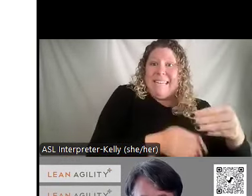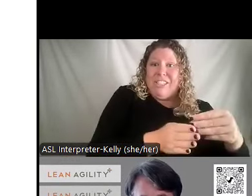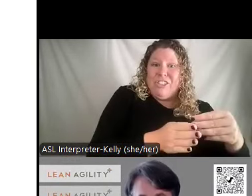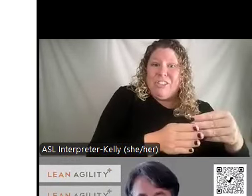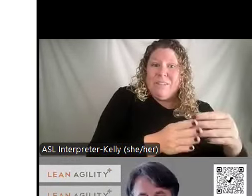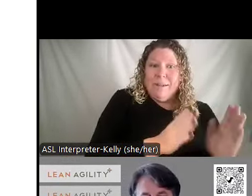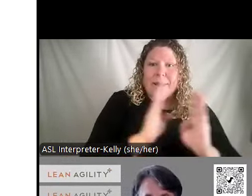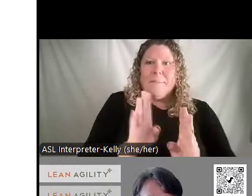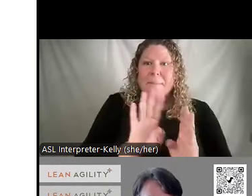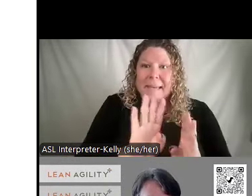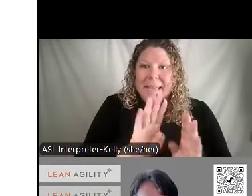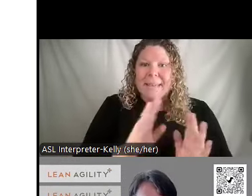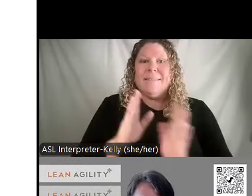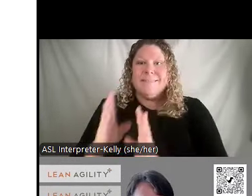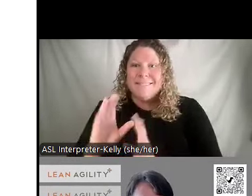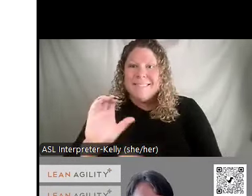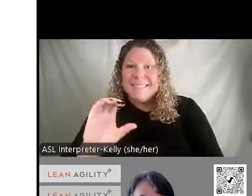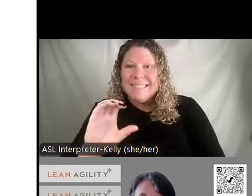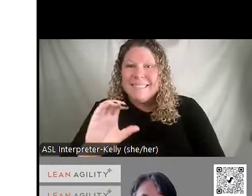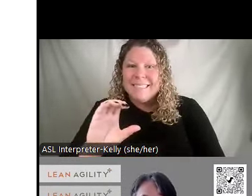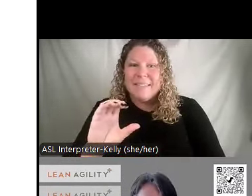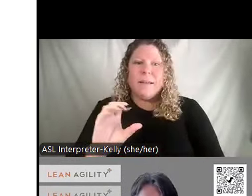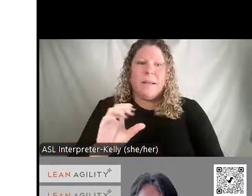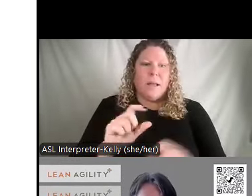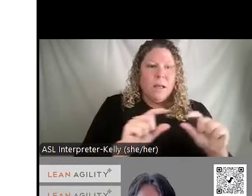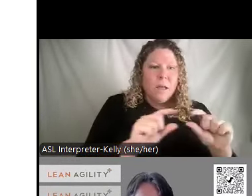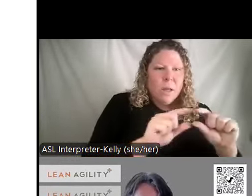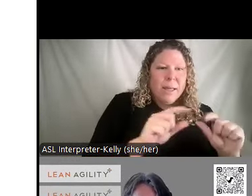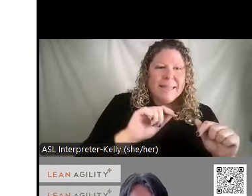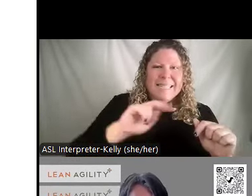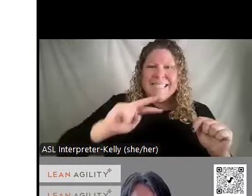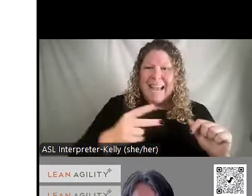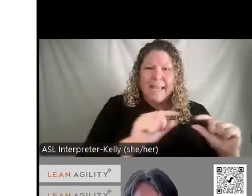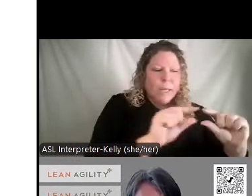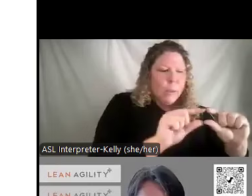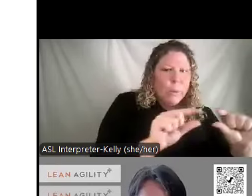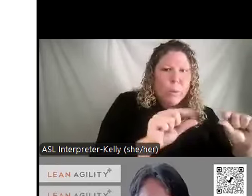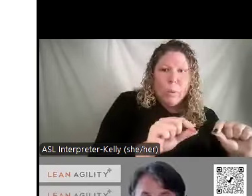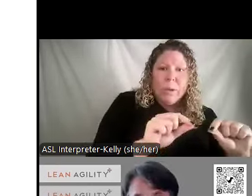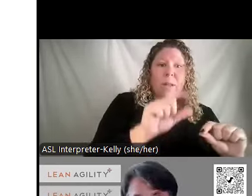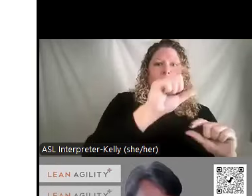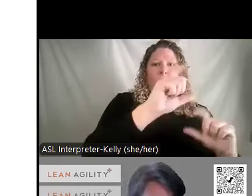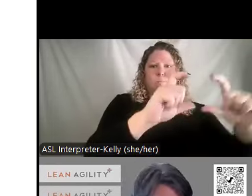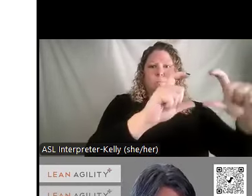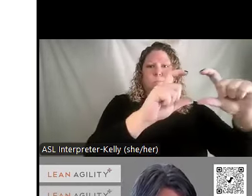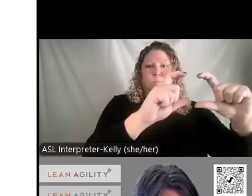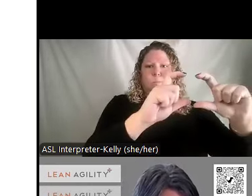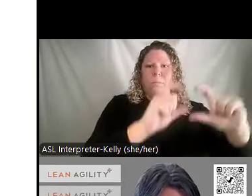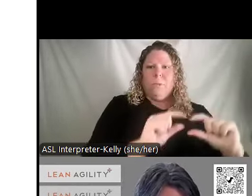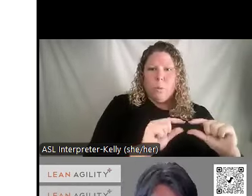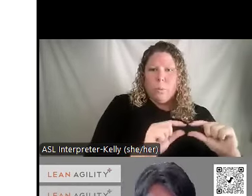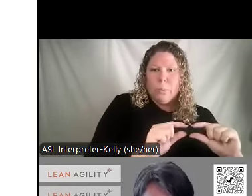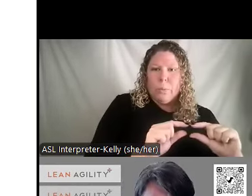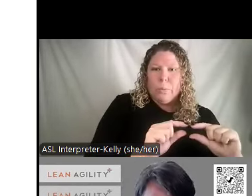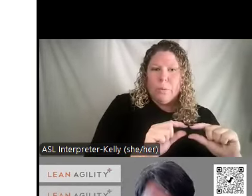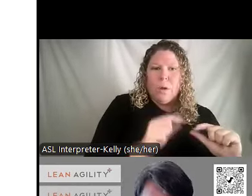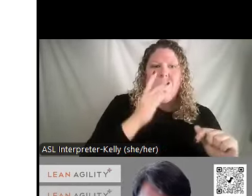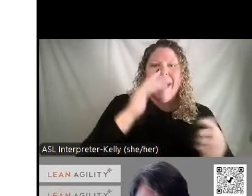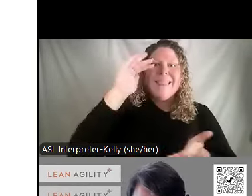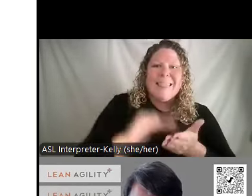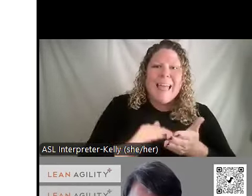C completed. And you notice the boxes are smaller in the second scenario because there's less switching. It takes less effort to get the